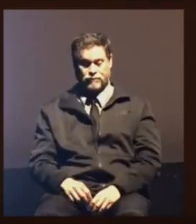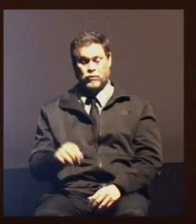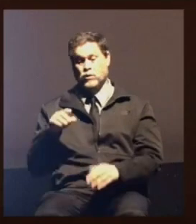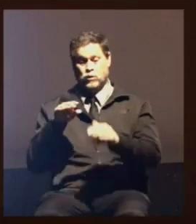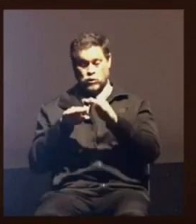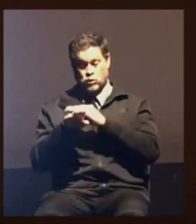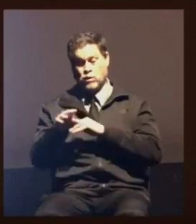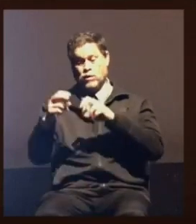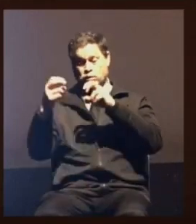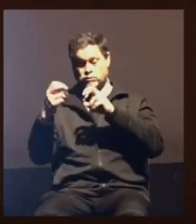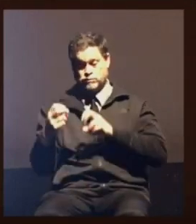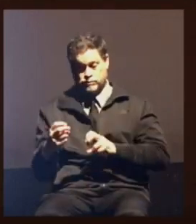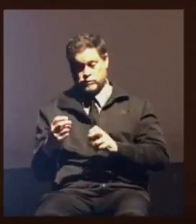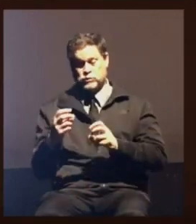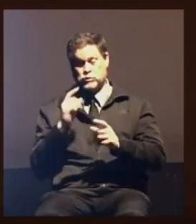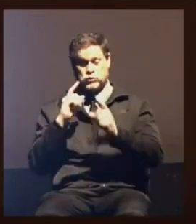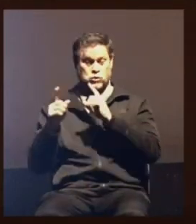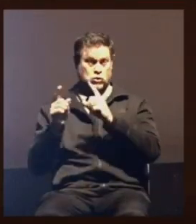in to talk to him,